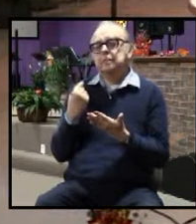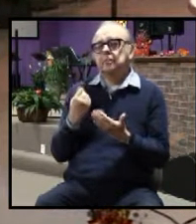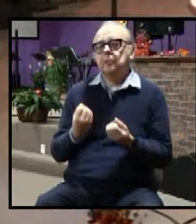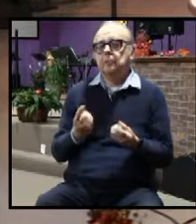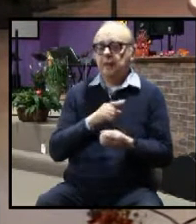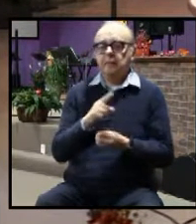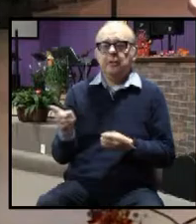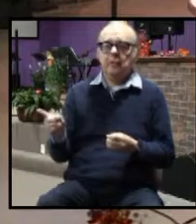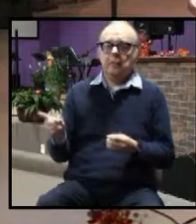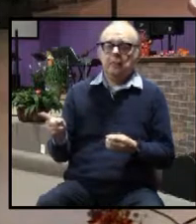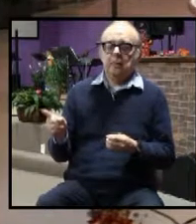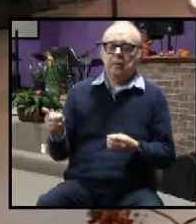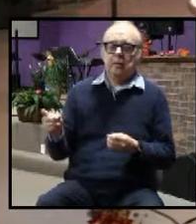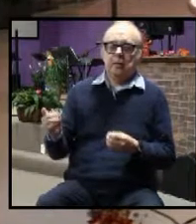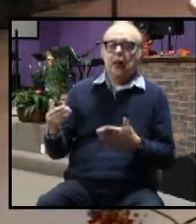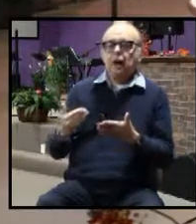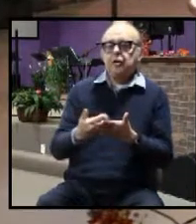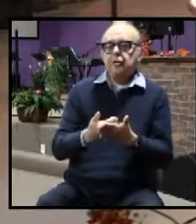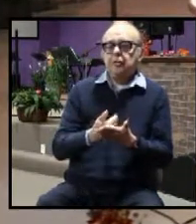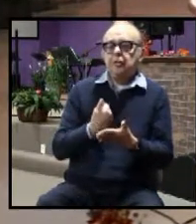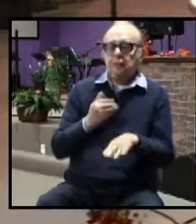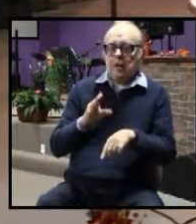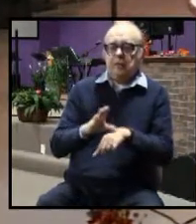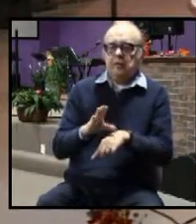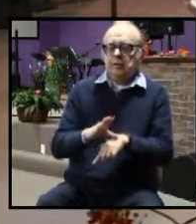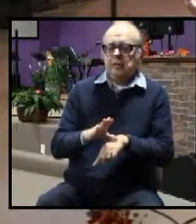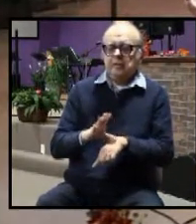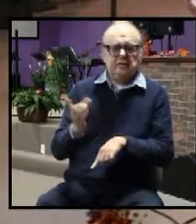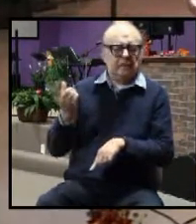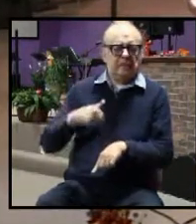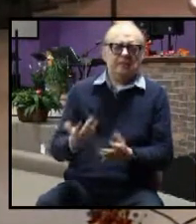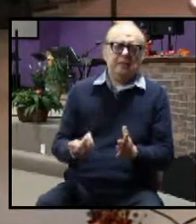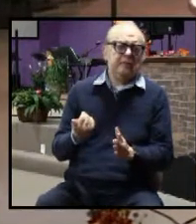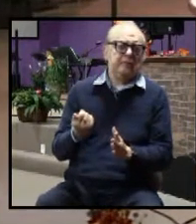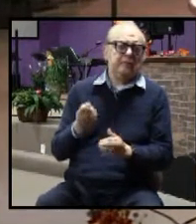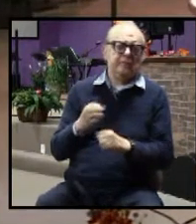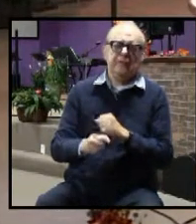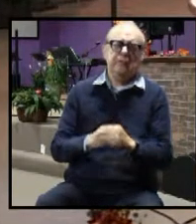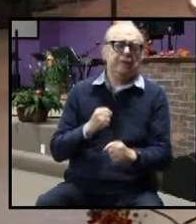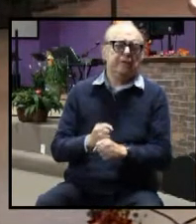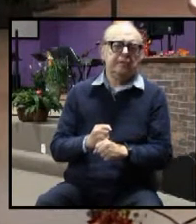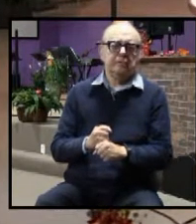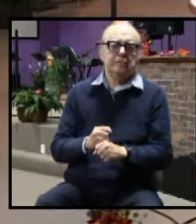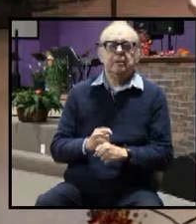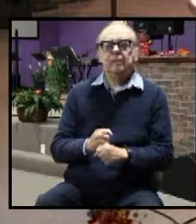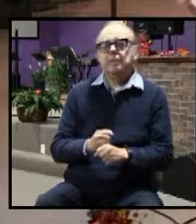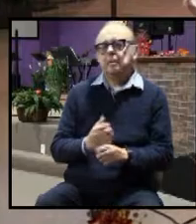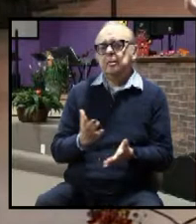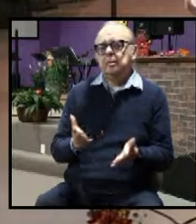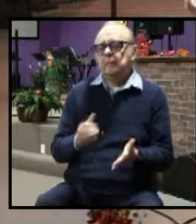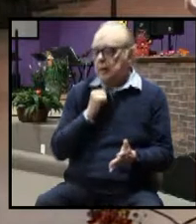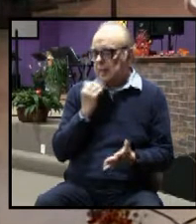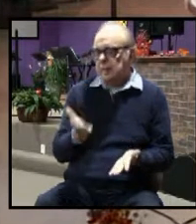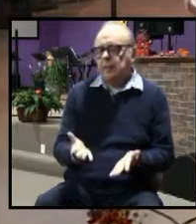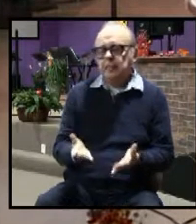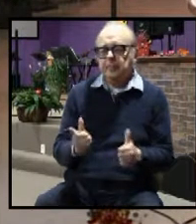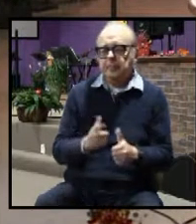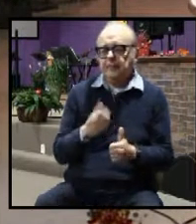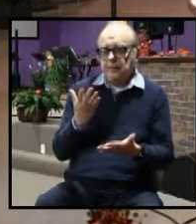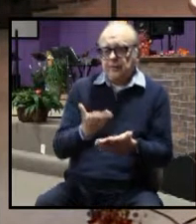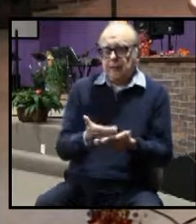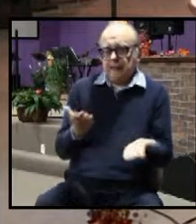was many of you all are brand new to this church. You've been here maybe a few years or so. You weren't